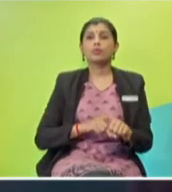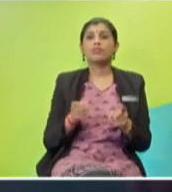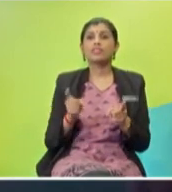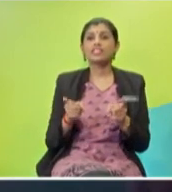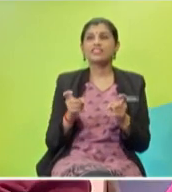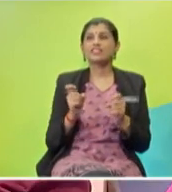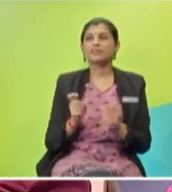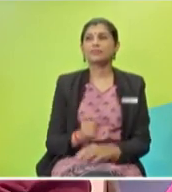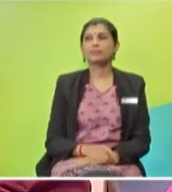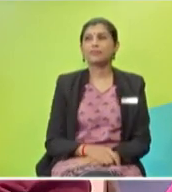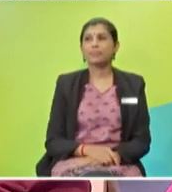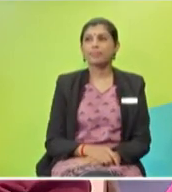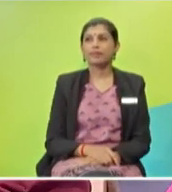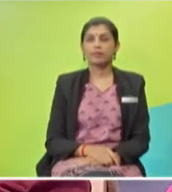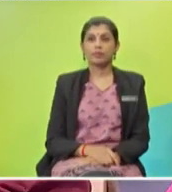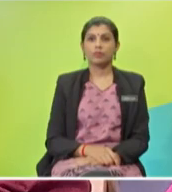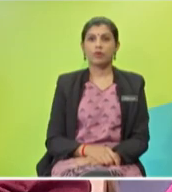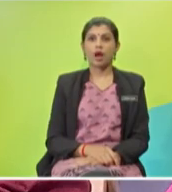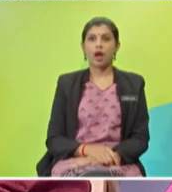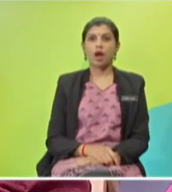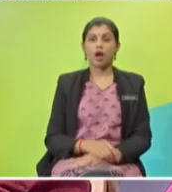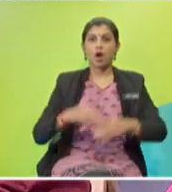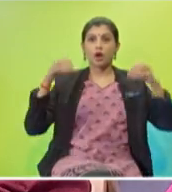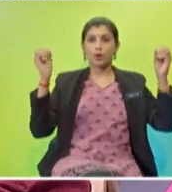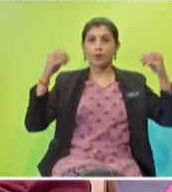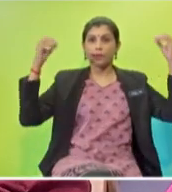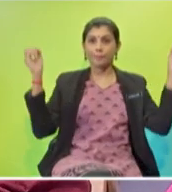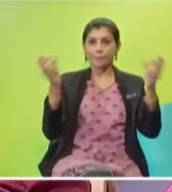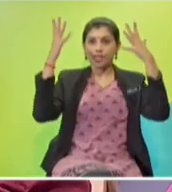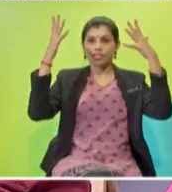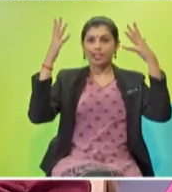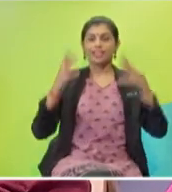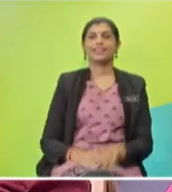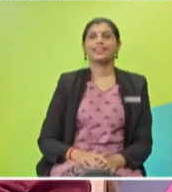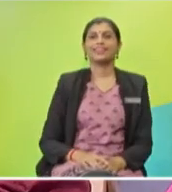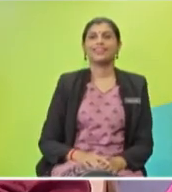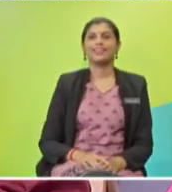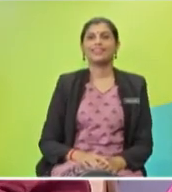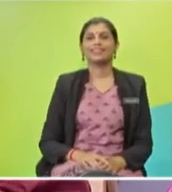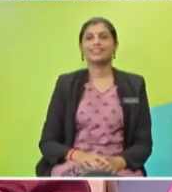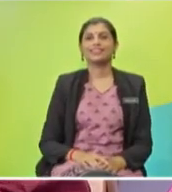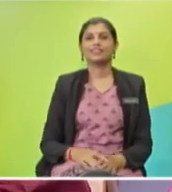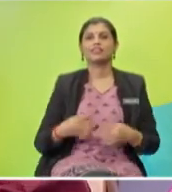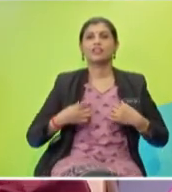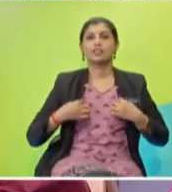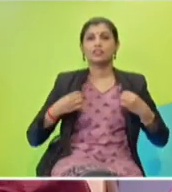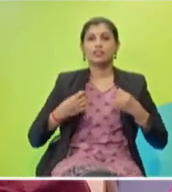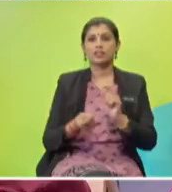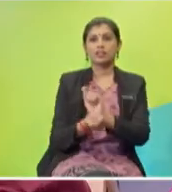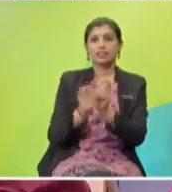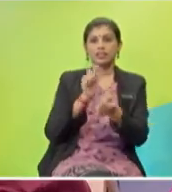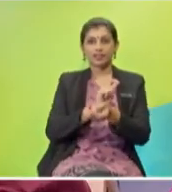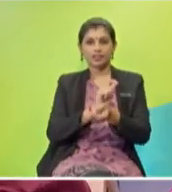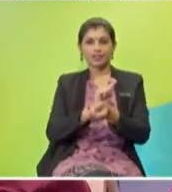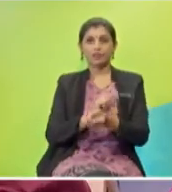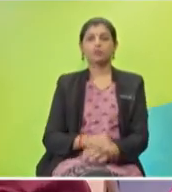Because I have brought my magic wand so that you can get ready in a jiffy, okay? Are you ready to say the magic